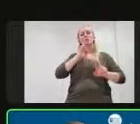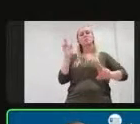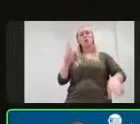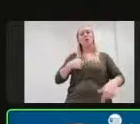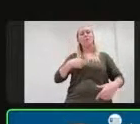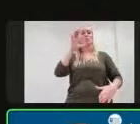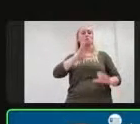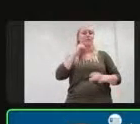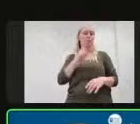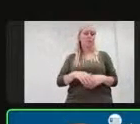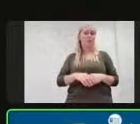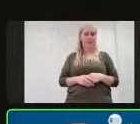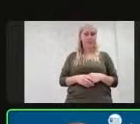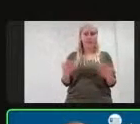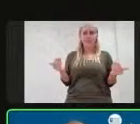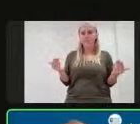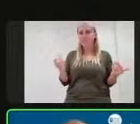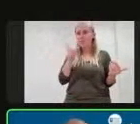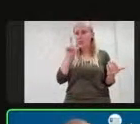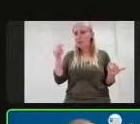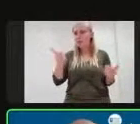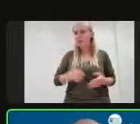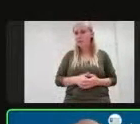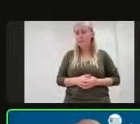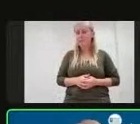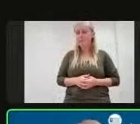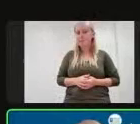for. Okay, who wants to go first?